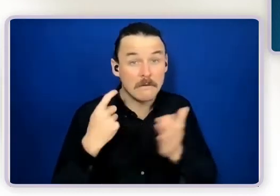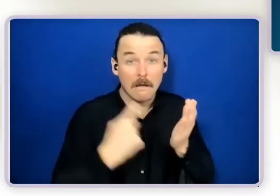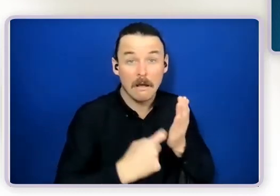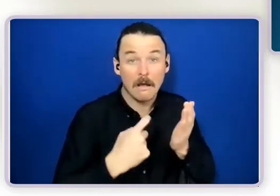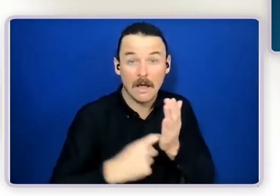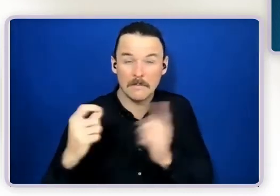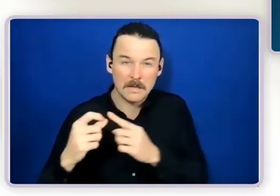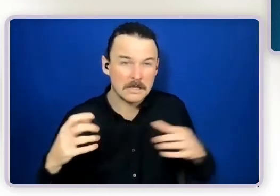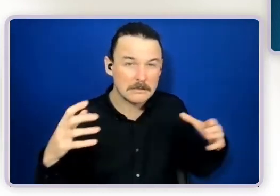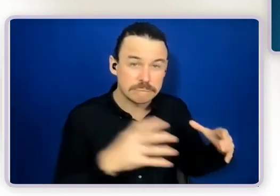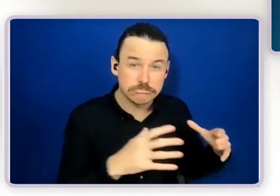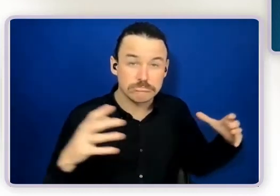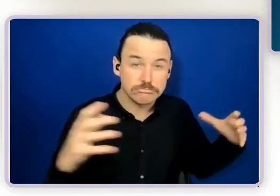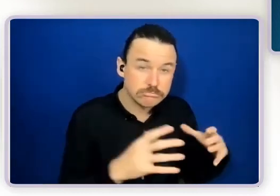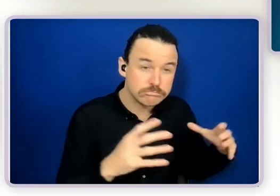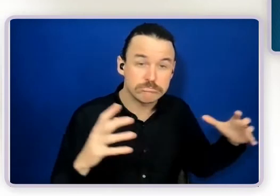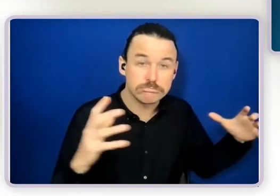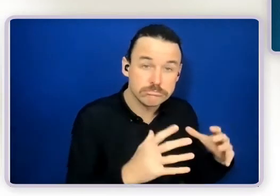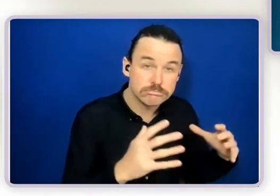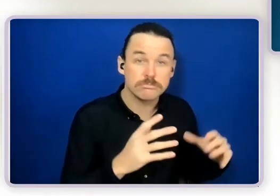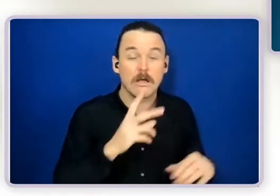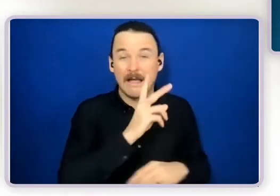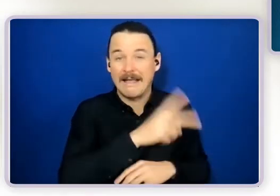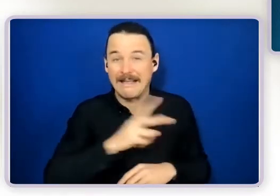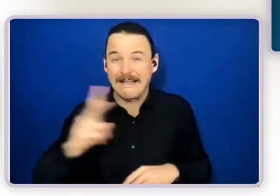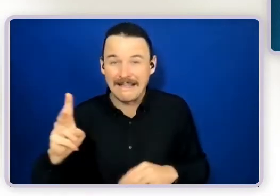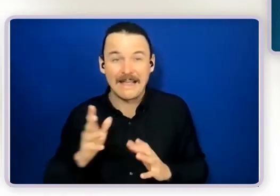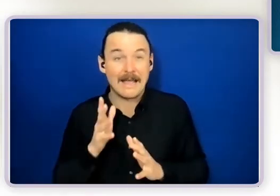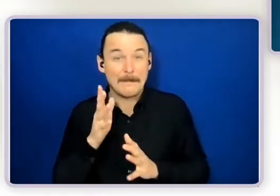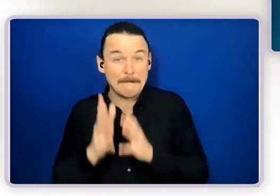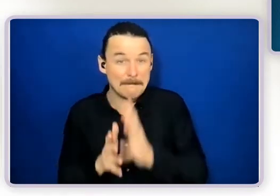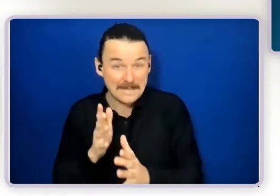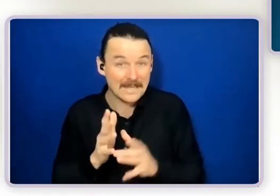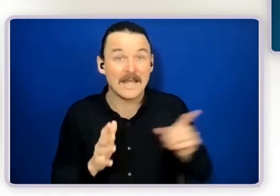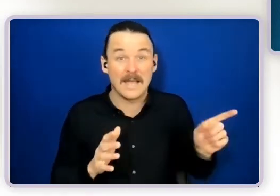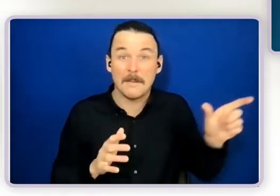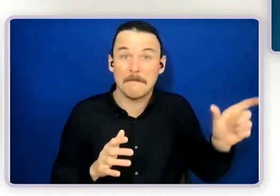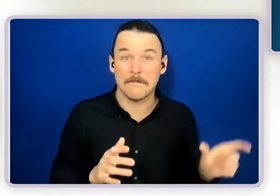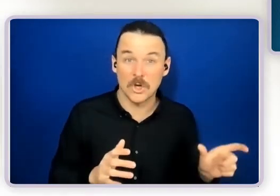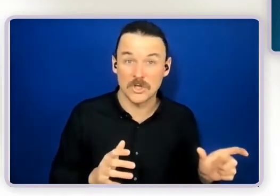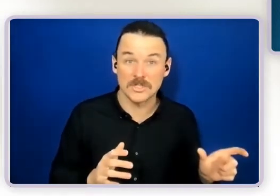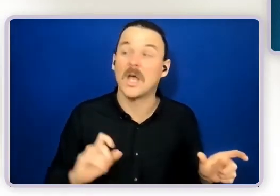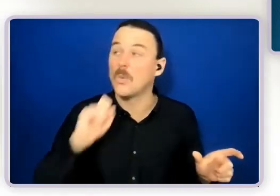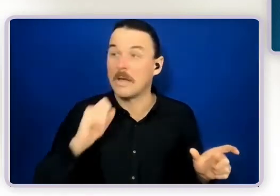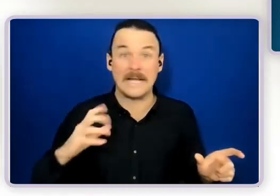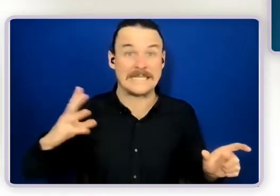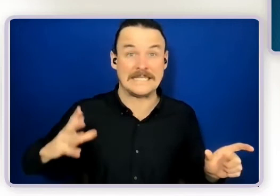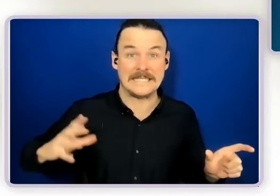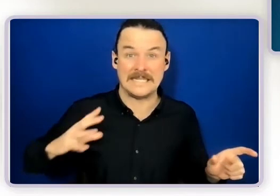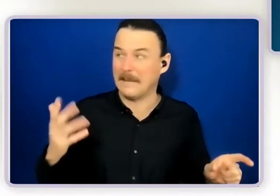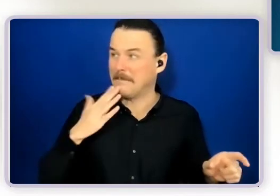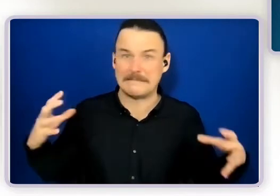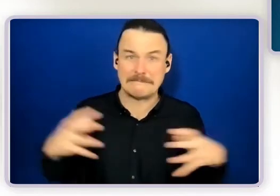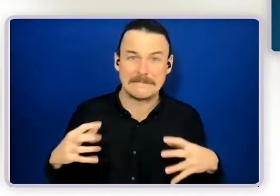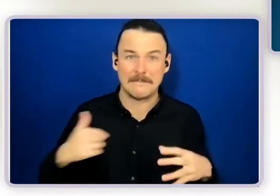which could result in the person seeking restraint or becoming anxious without the restraint. In other words, if you